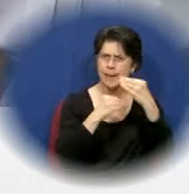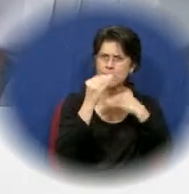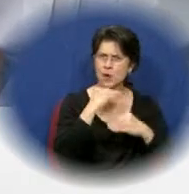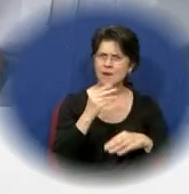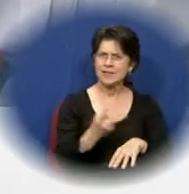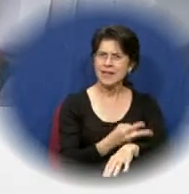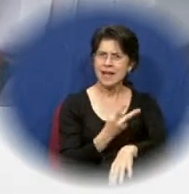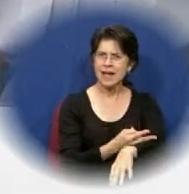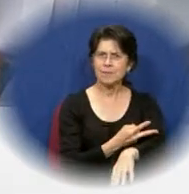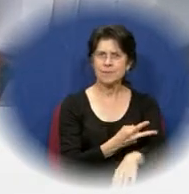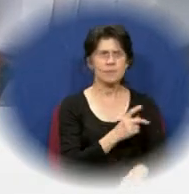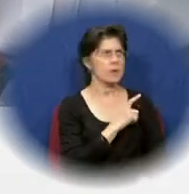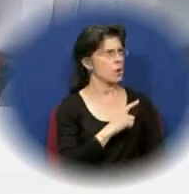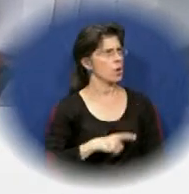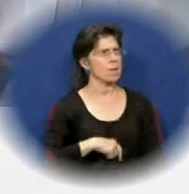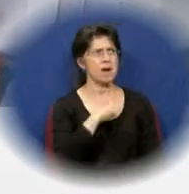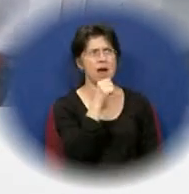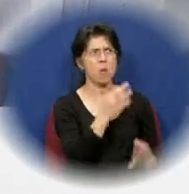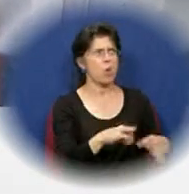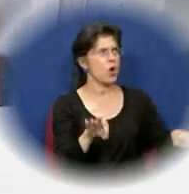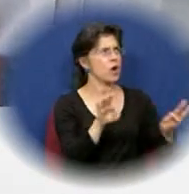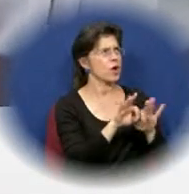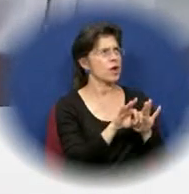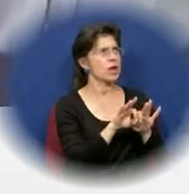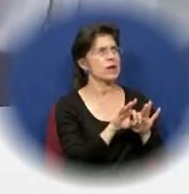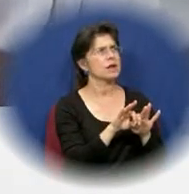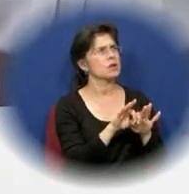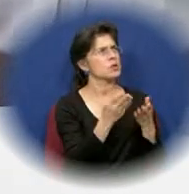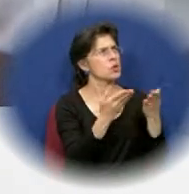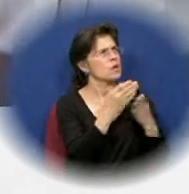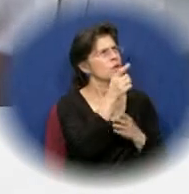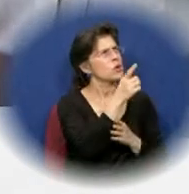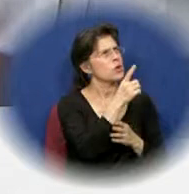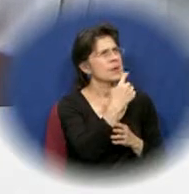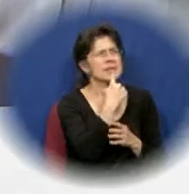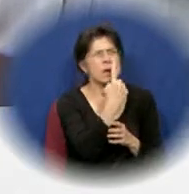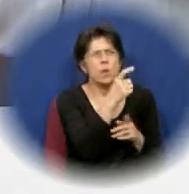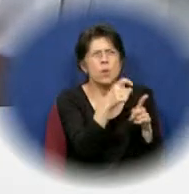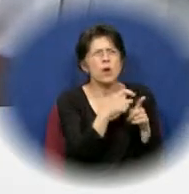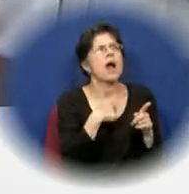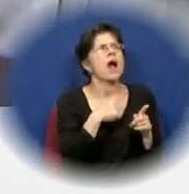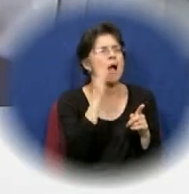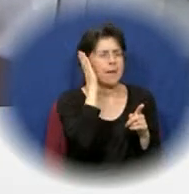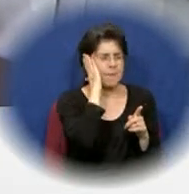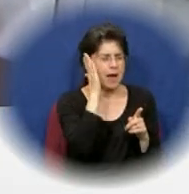you should enter under my roof, but only say the word, and my soul shall be healed.